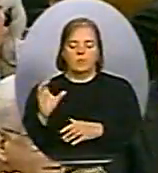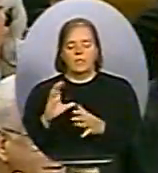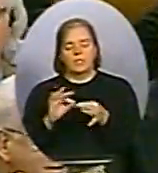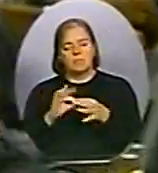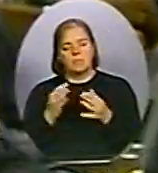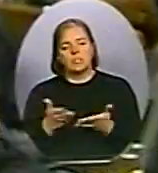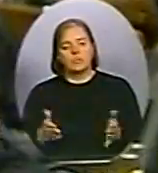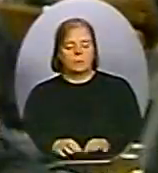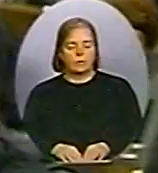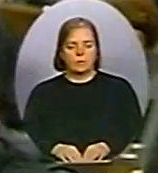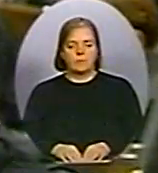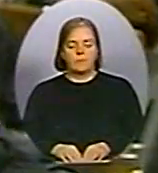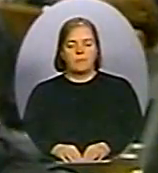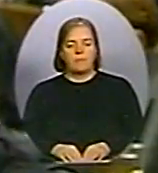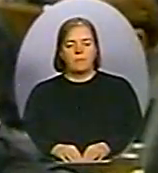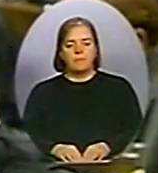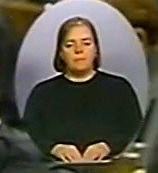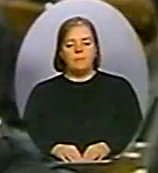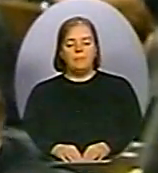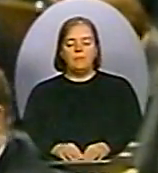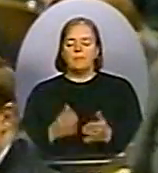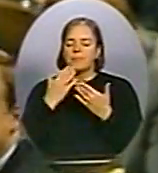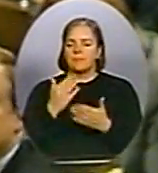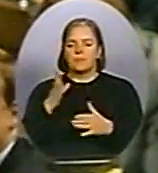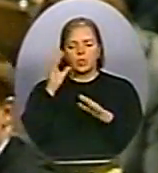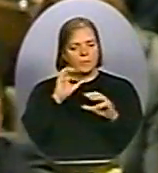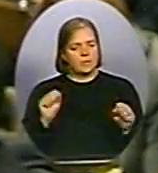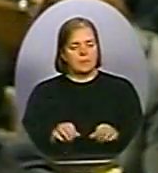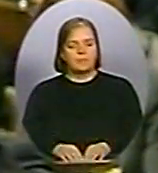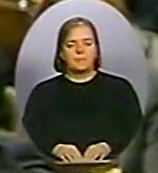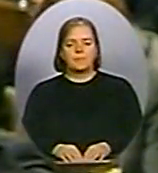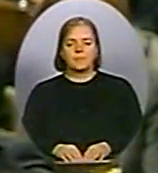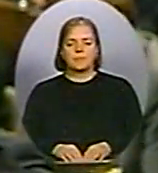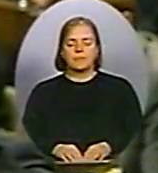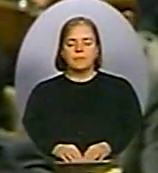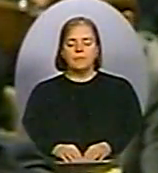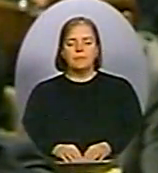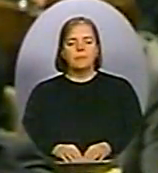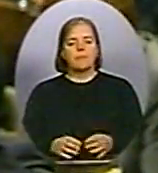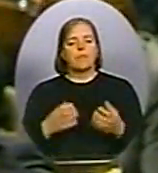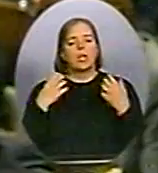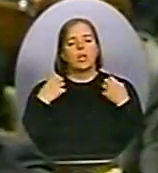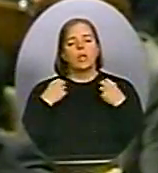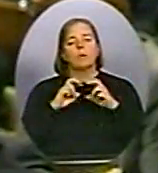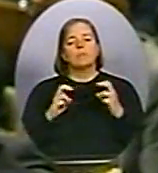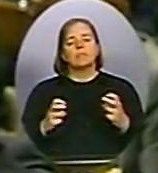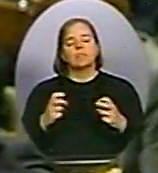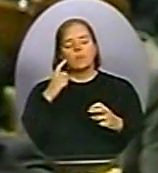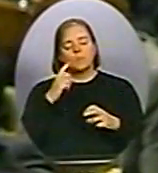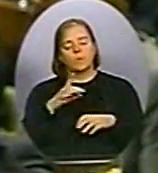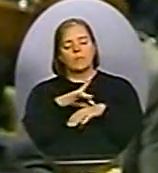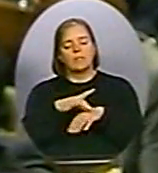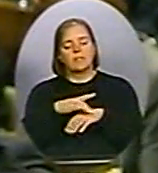The Honourable Minister of Agriculture. Thank you, Mr. Speaker. Of course, the Electoral Boundaries Commission is an independent body, but they welcome input from the public,